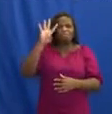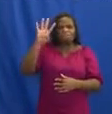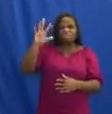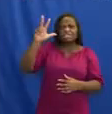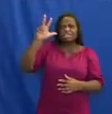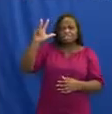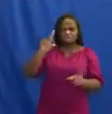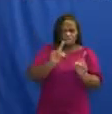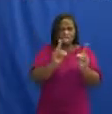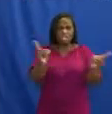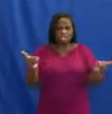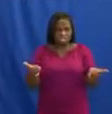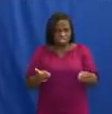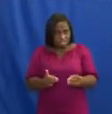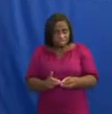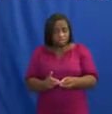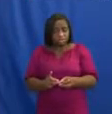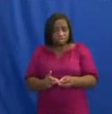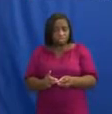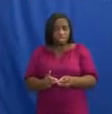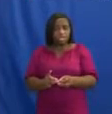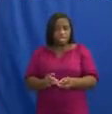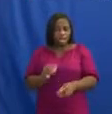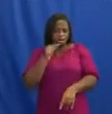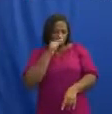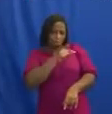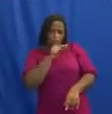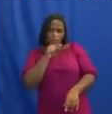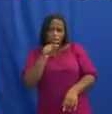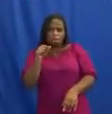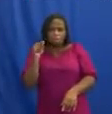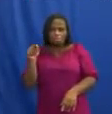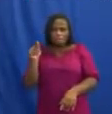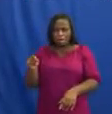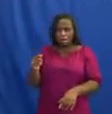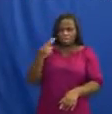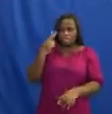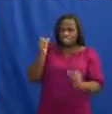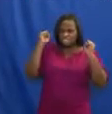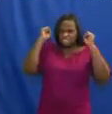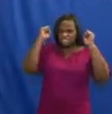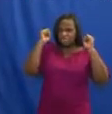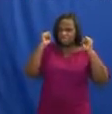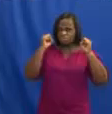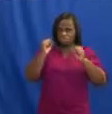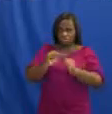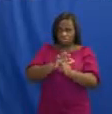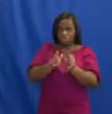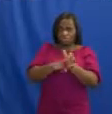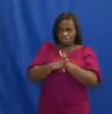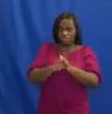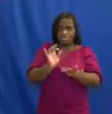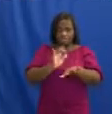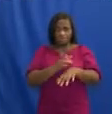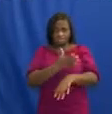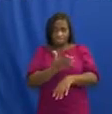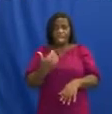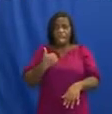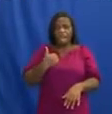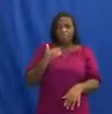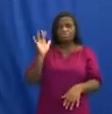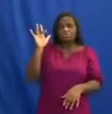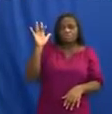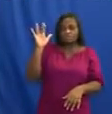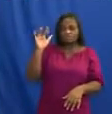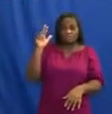43 districts, which are the epicenters of the pandemic in the country. There are 25 in